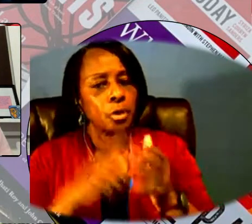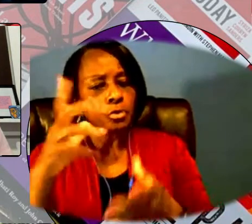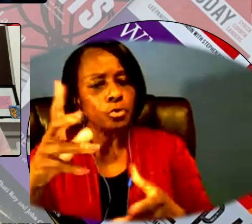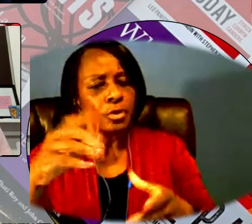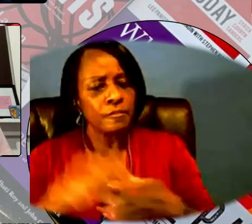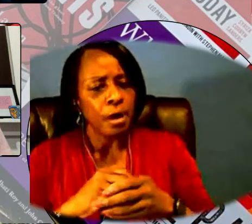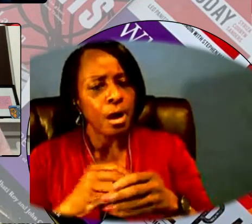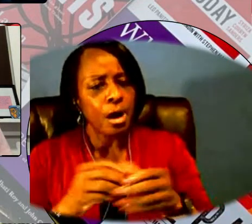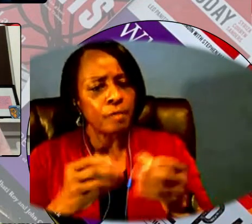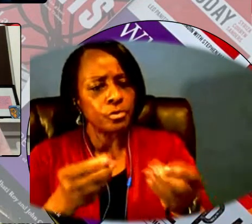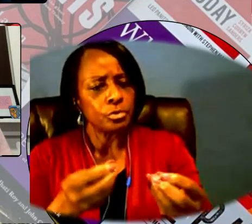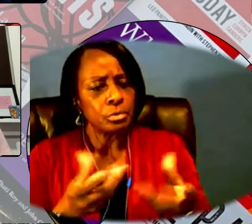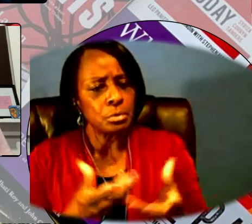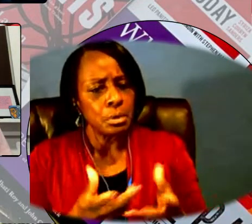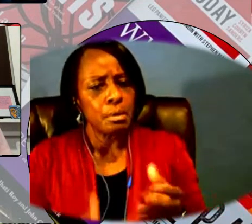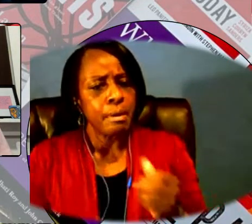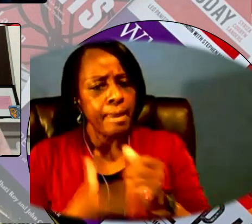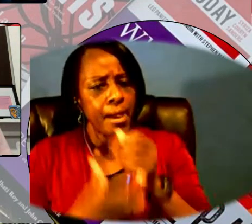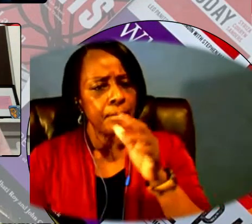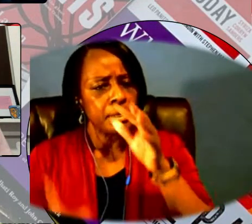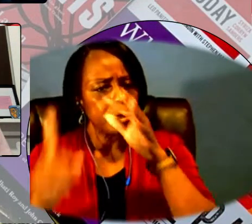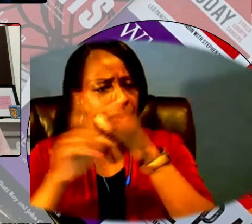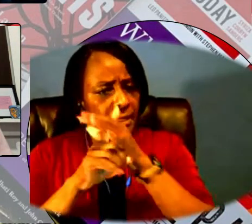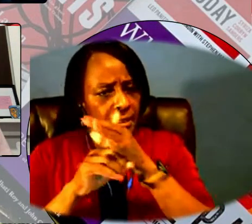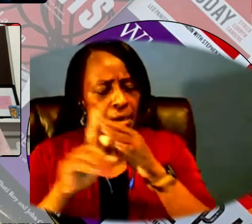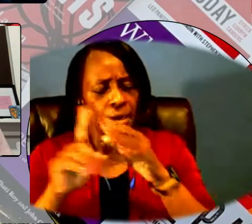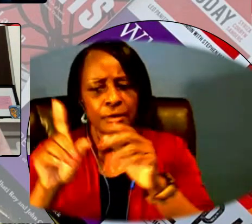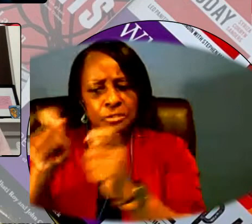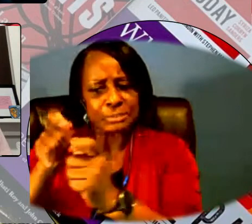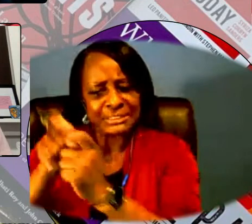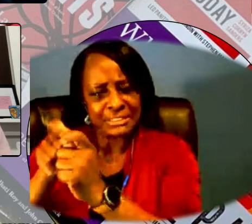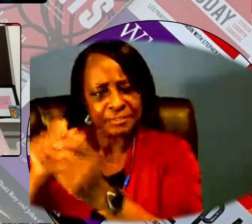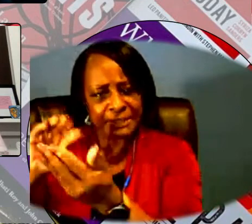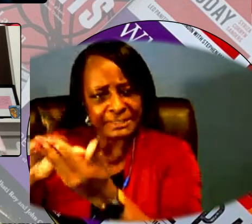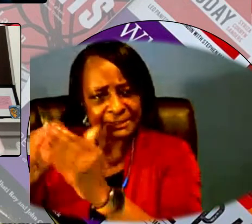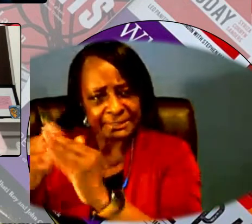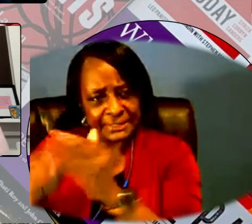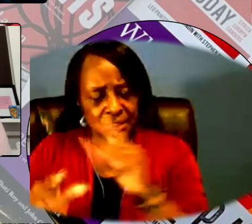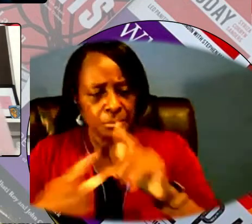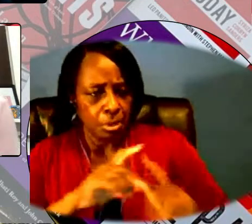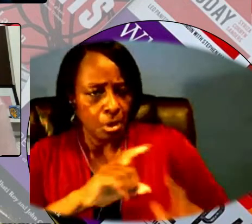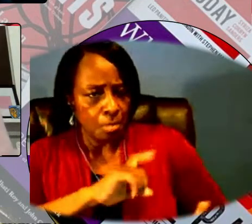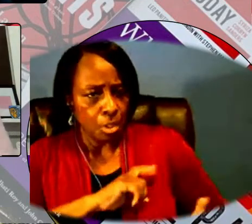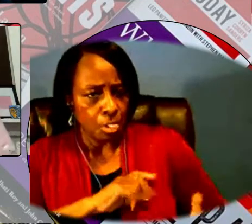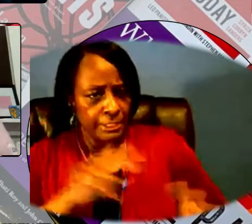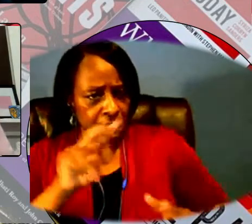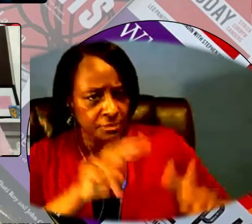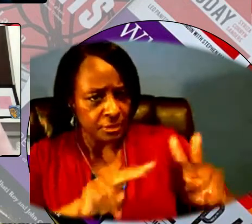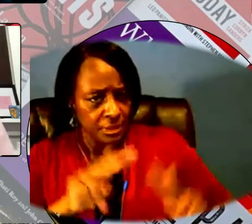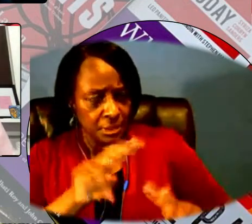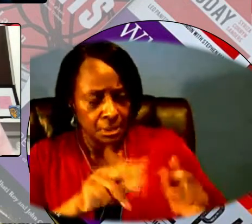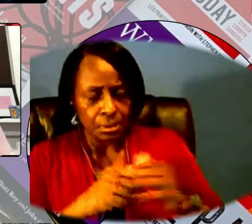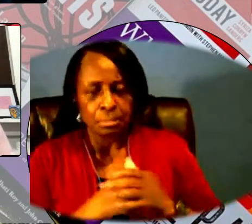of was thinking about sanctuary cities and policing, right? And